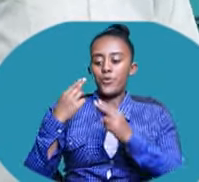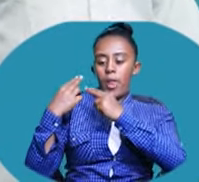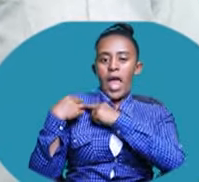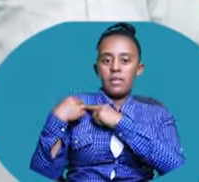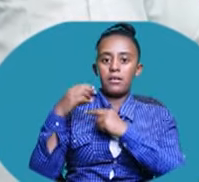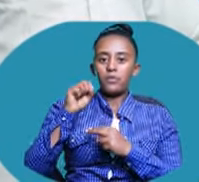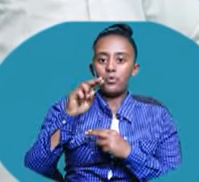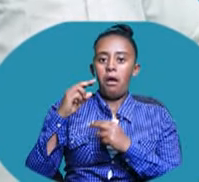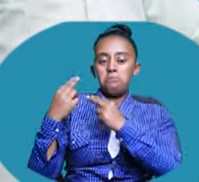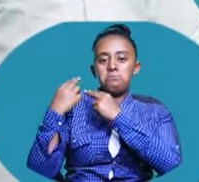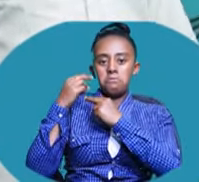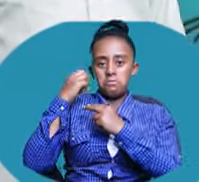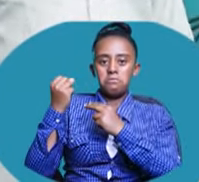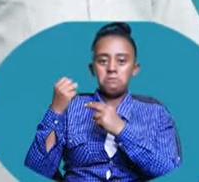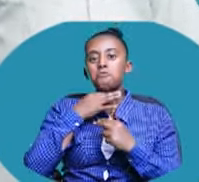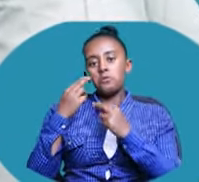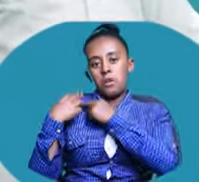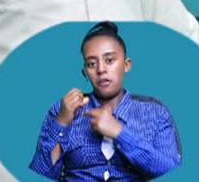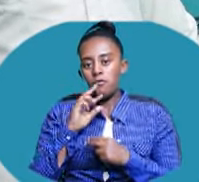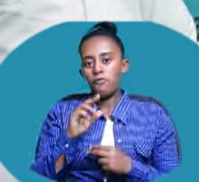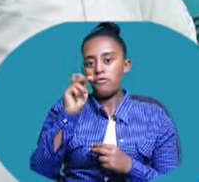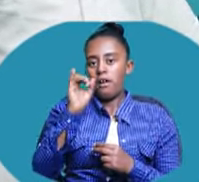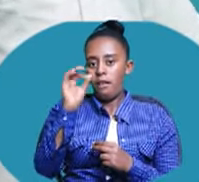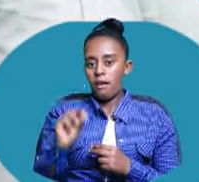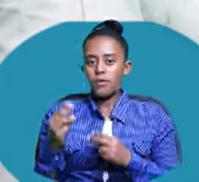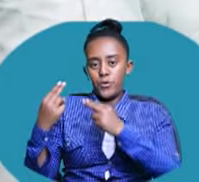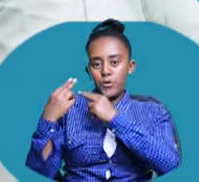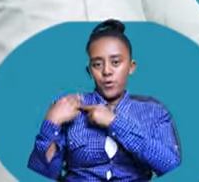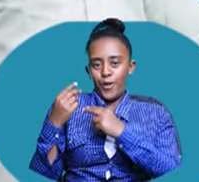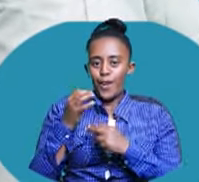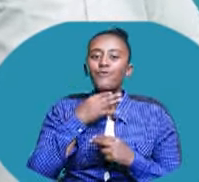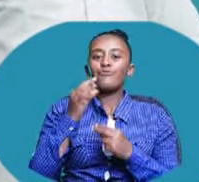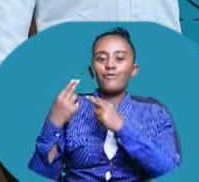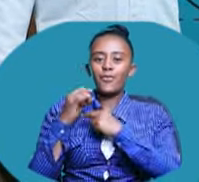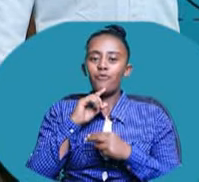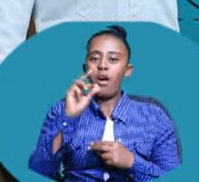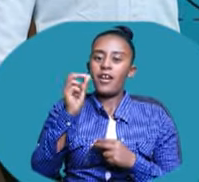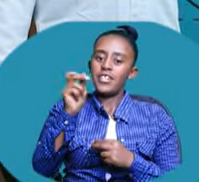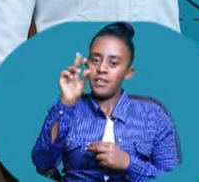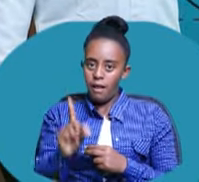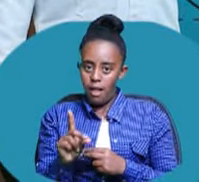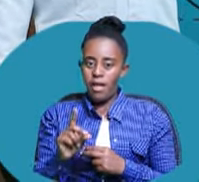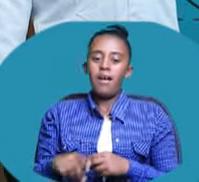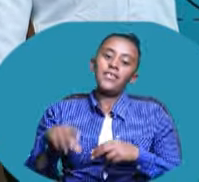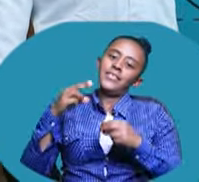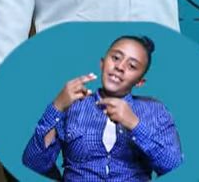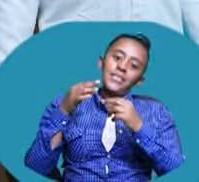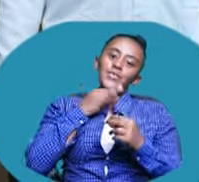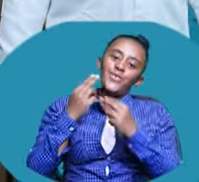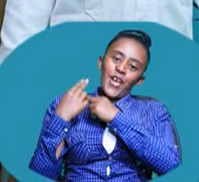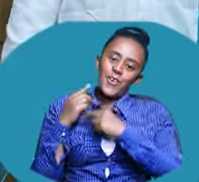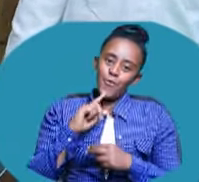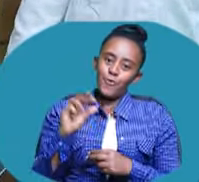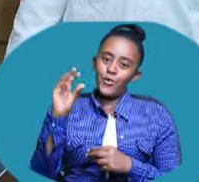Shawa, Sultanate of Dahlak, Sultanate of Ifat, Sultanate of Hadiya, Sultanate of Bali, Sultanate